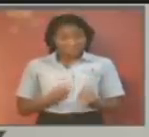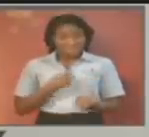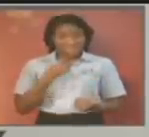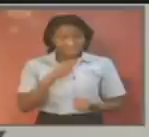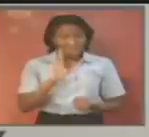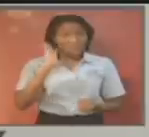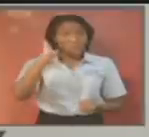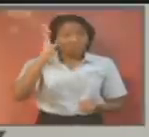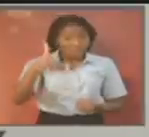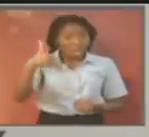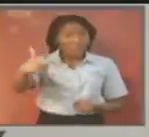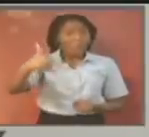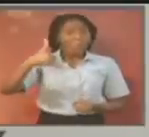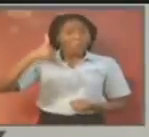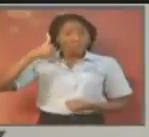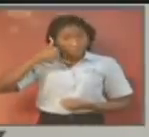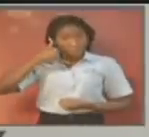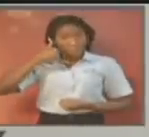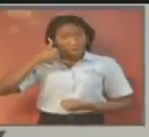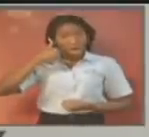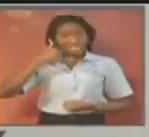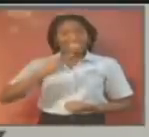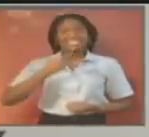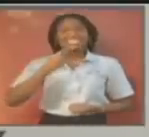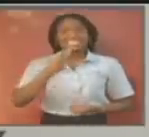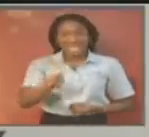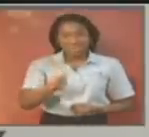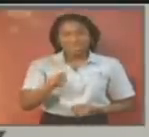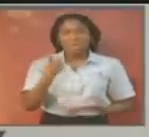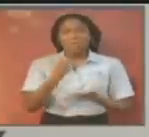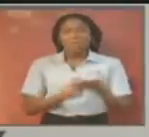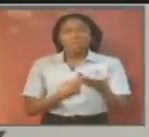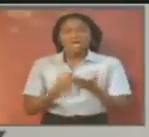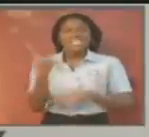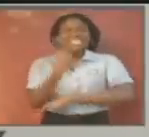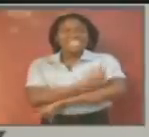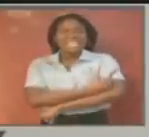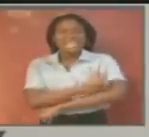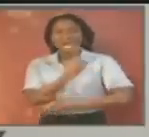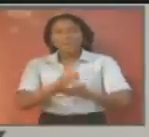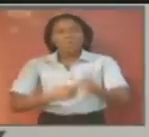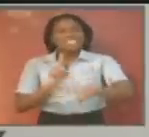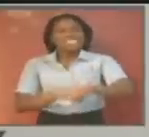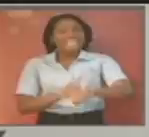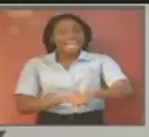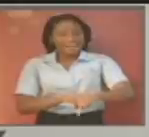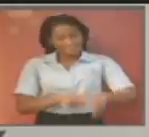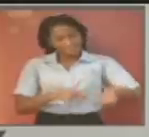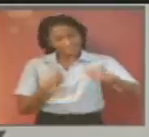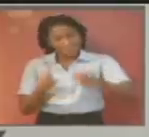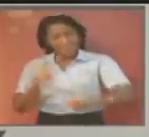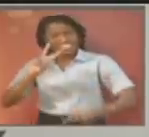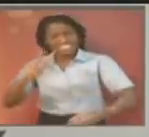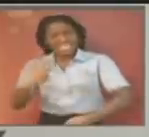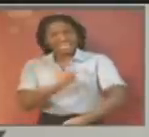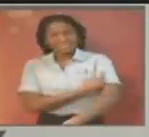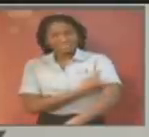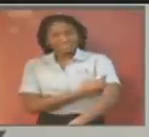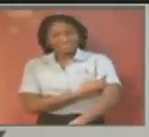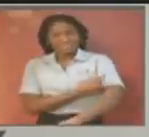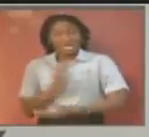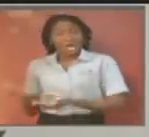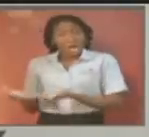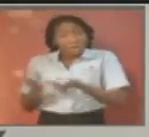telephone call confirming the date and time, all right, of your second dose. You are to bring your